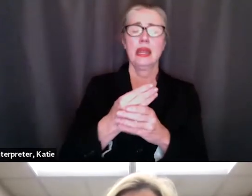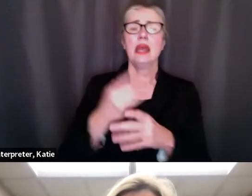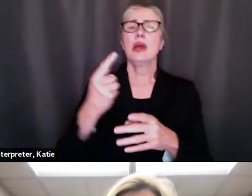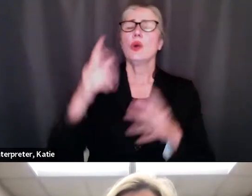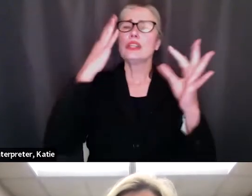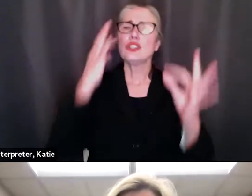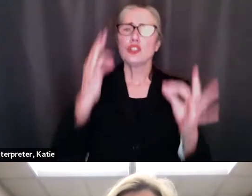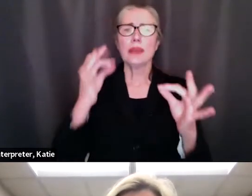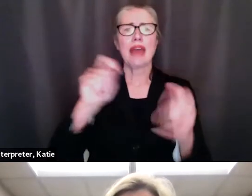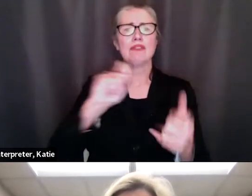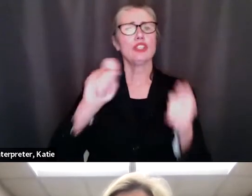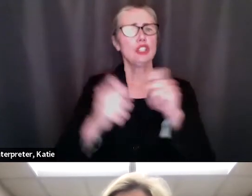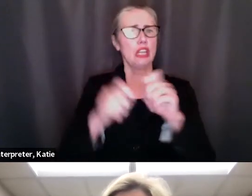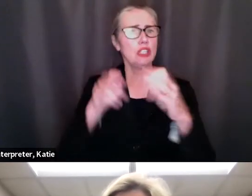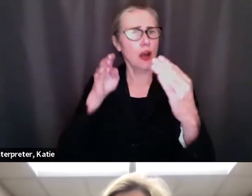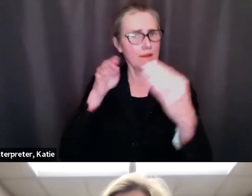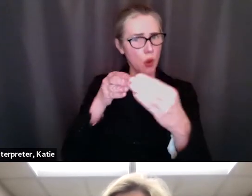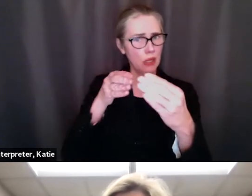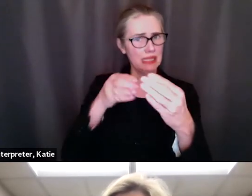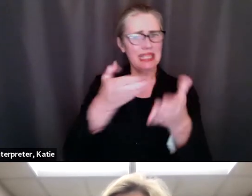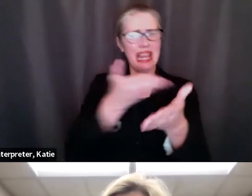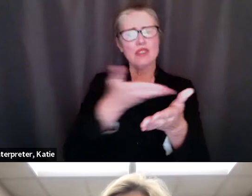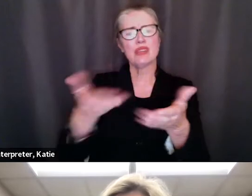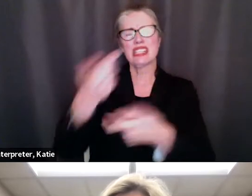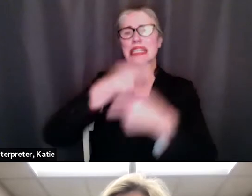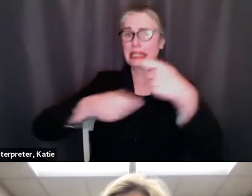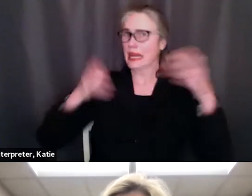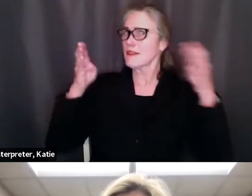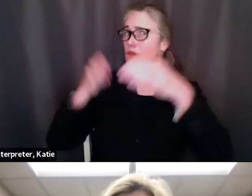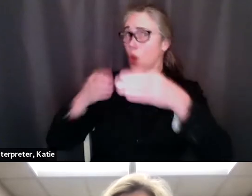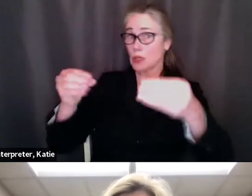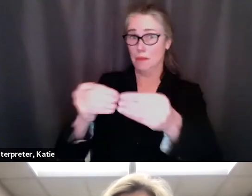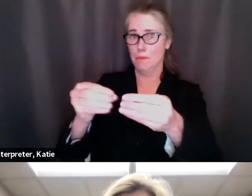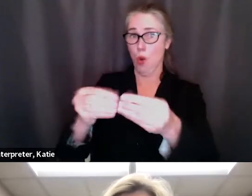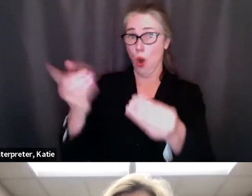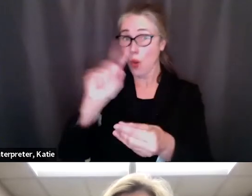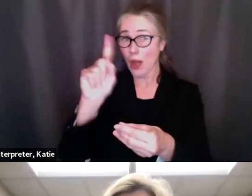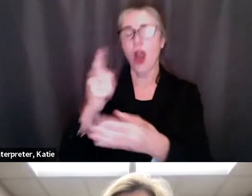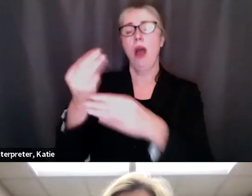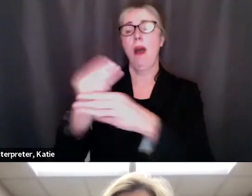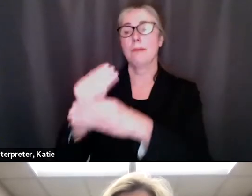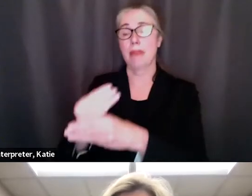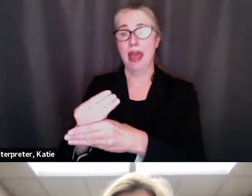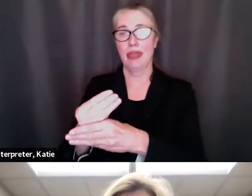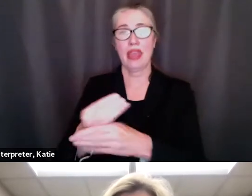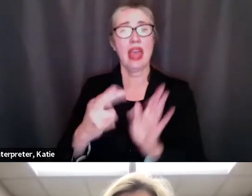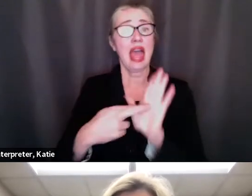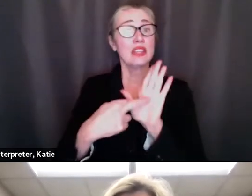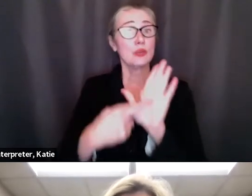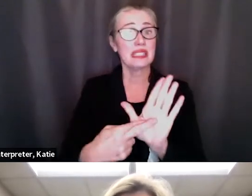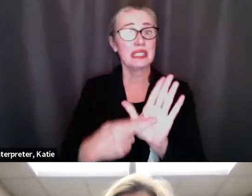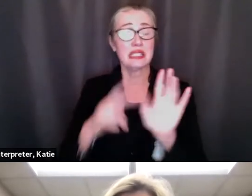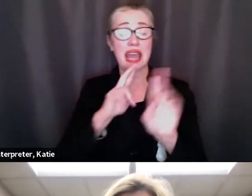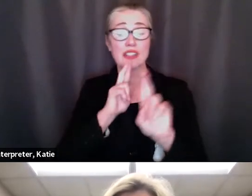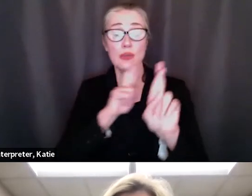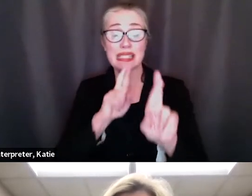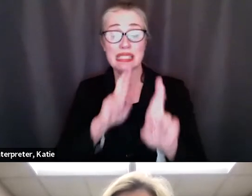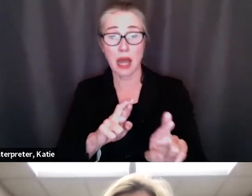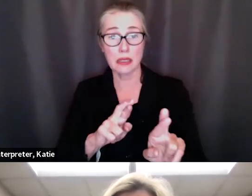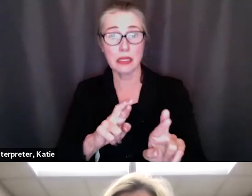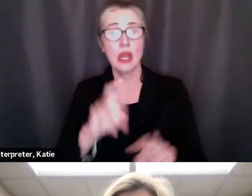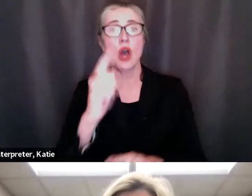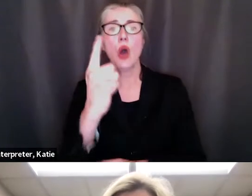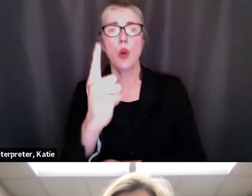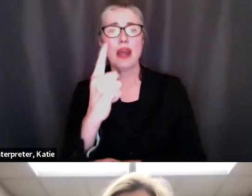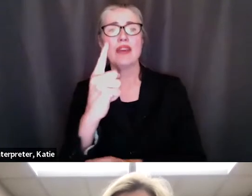needed to shift our focus and resources to math as a result one of our curriculum specialists and an instructional aide provide additional